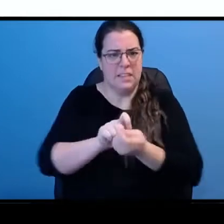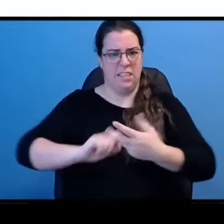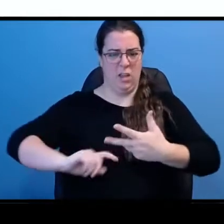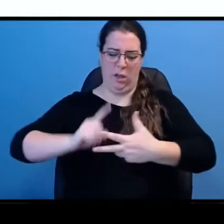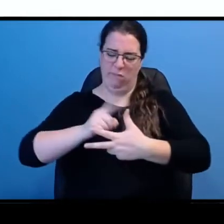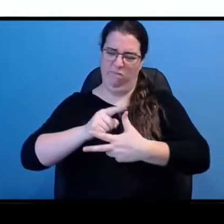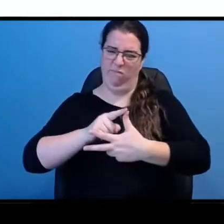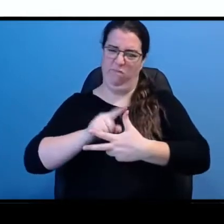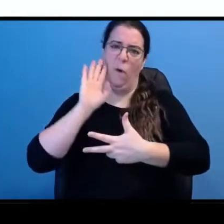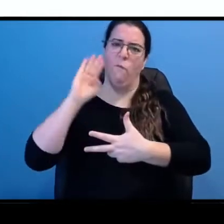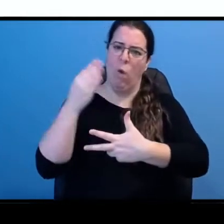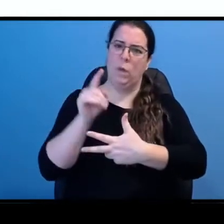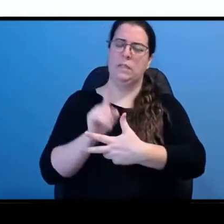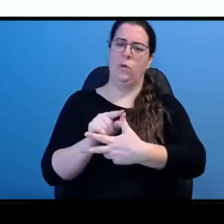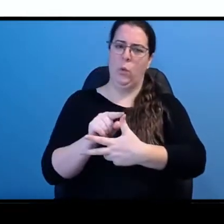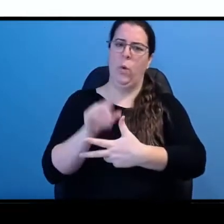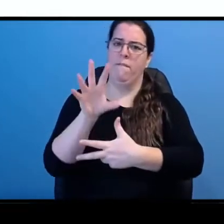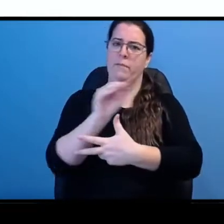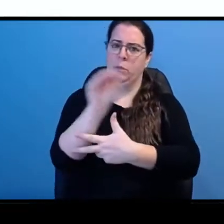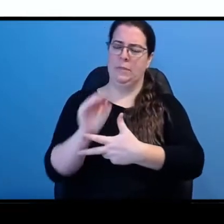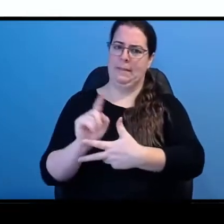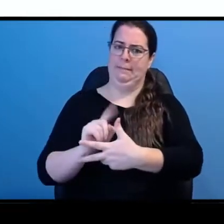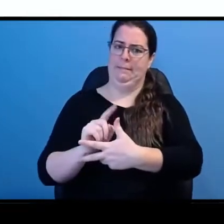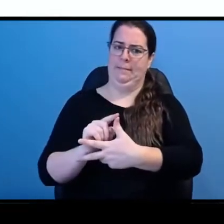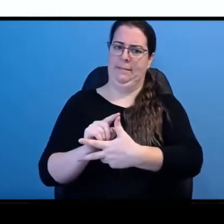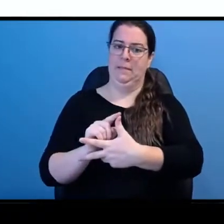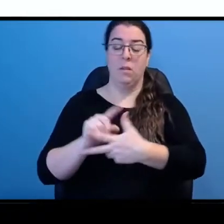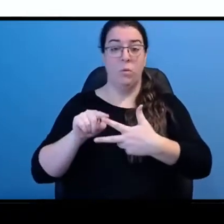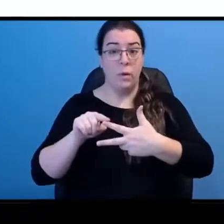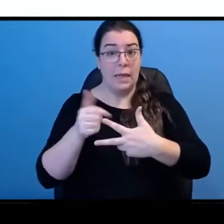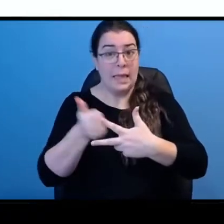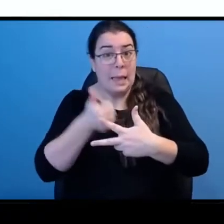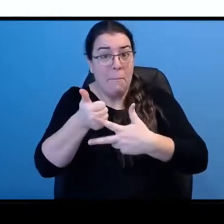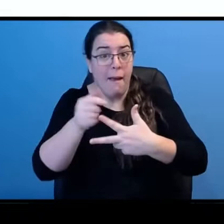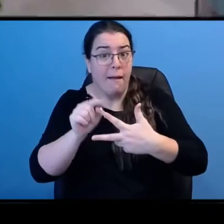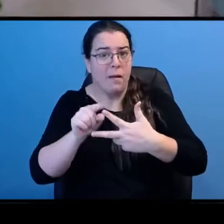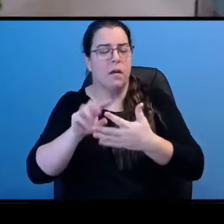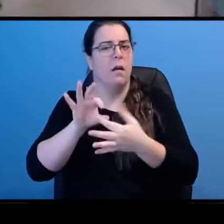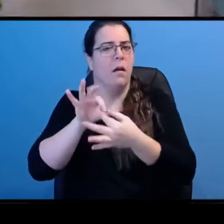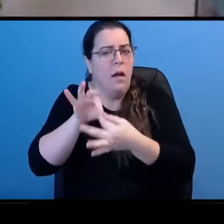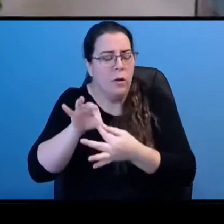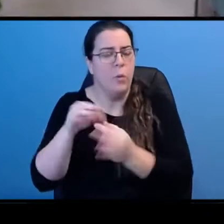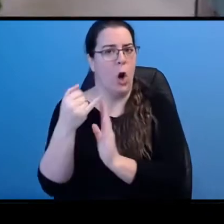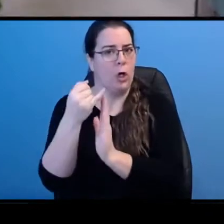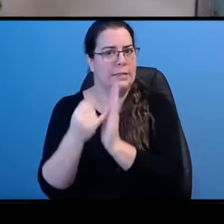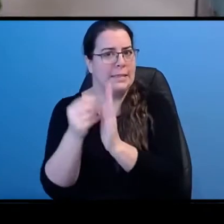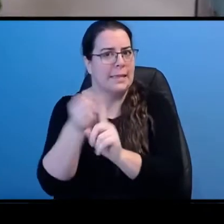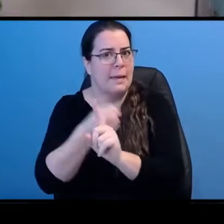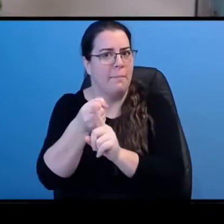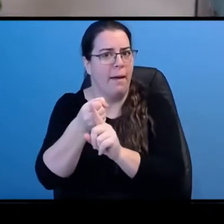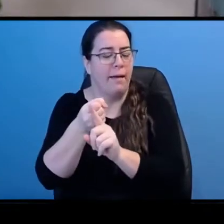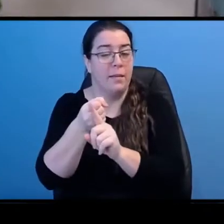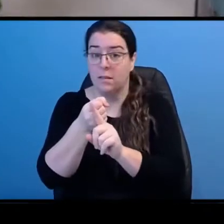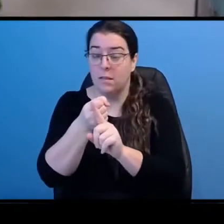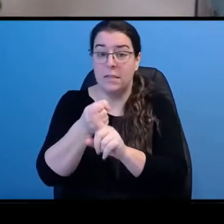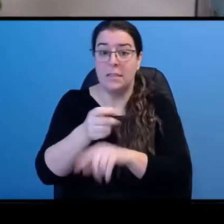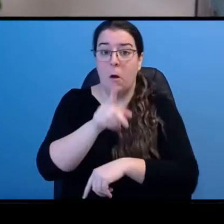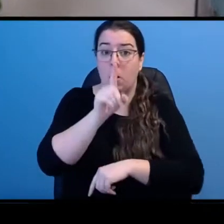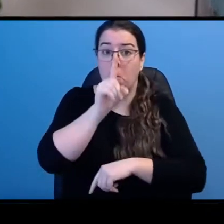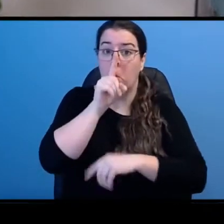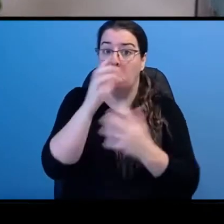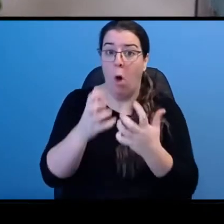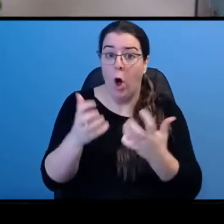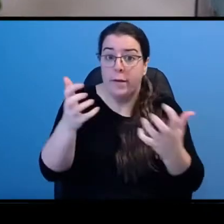even impact section is about artistic impact. Nothing about audience or public impact for this program, because it is about